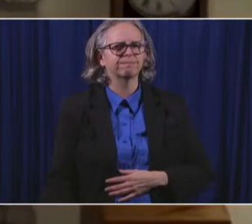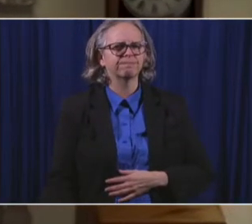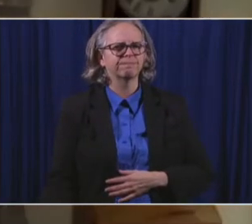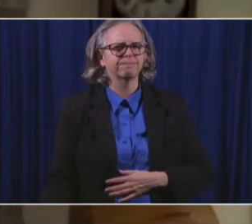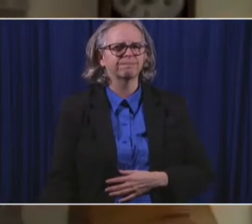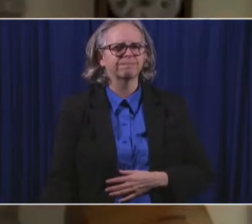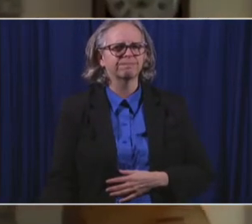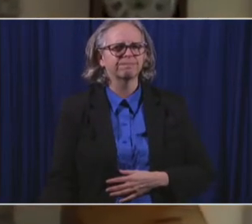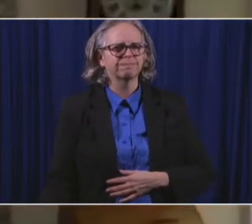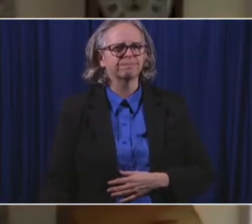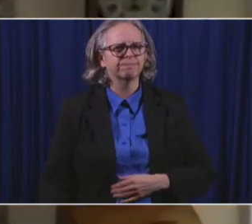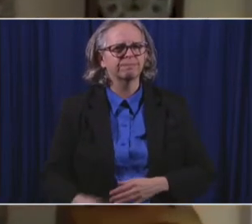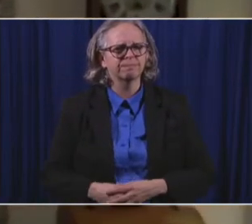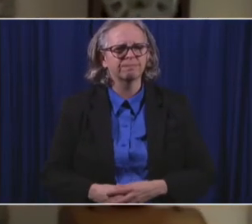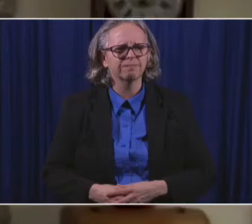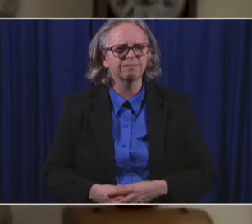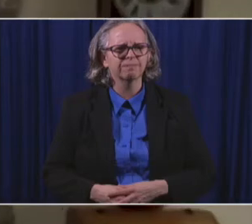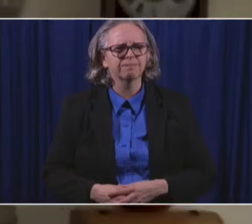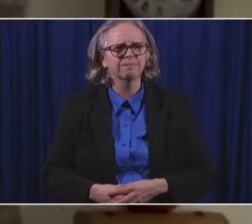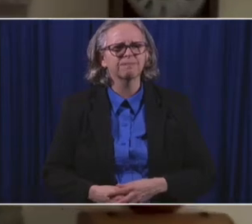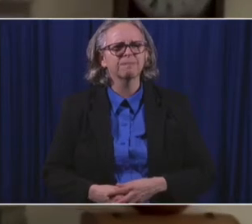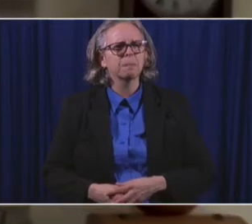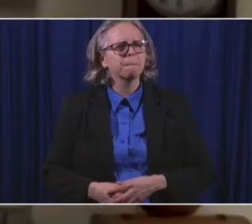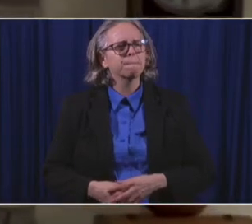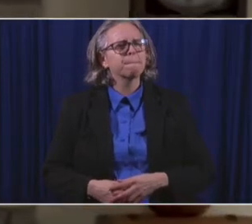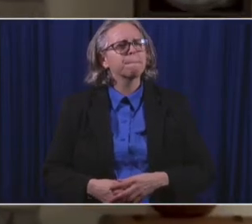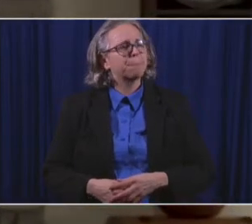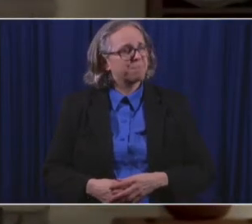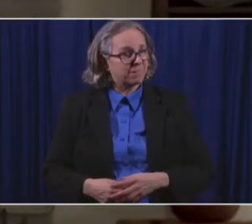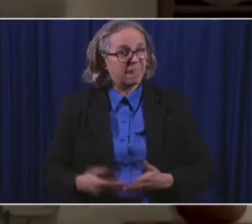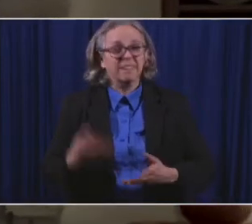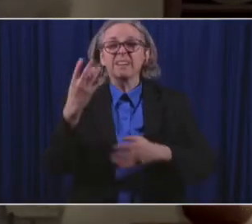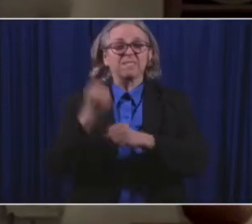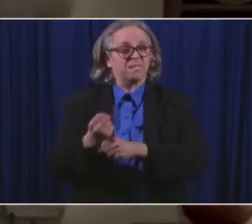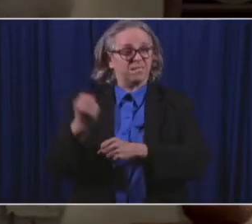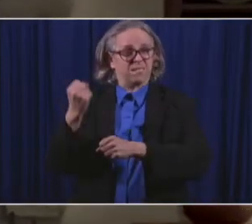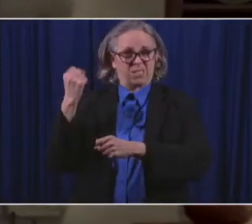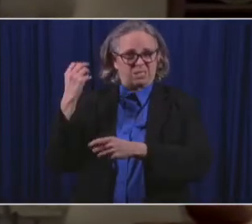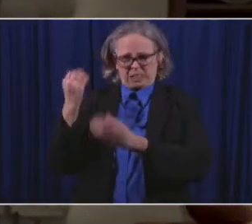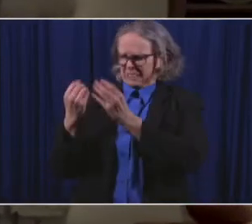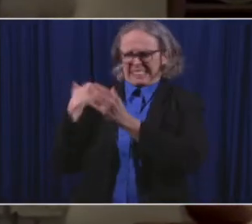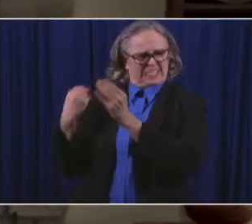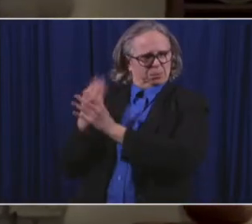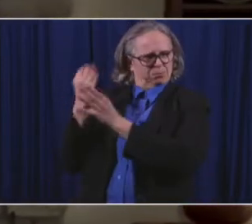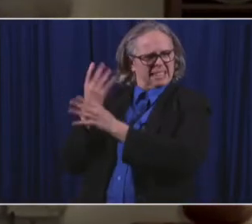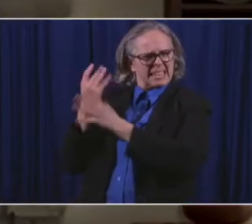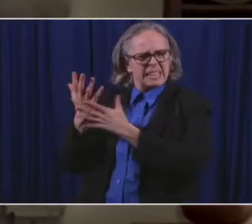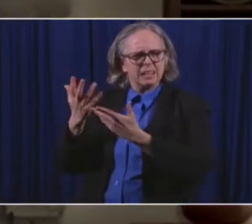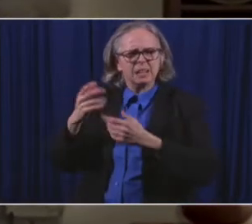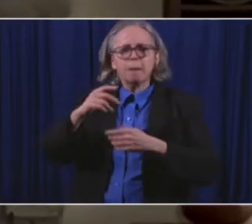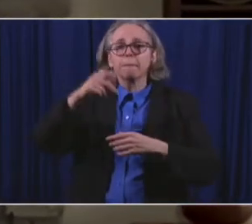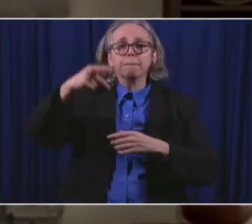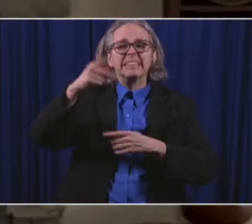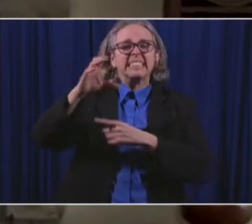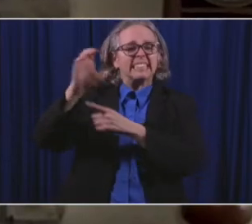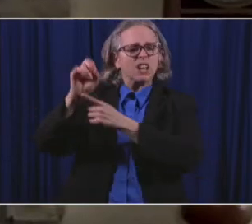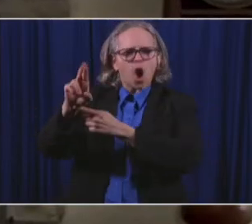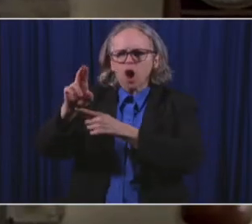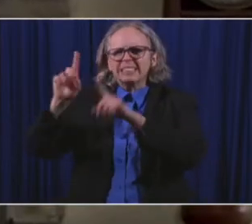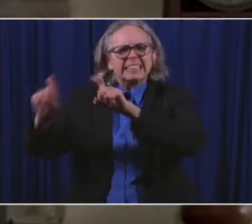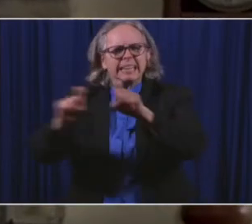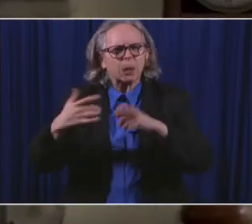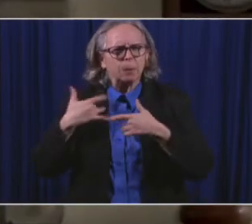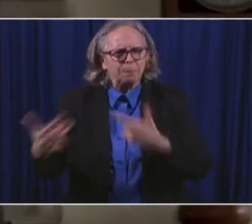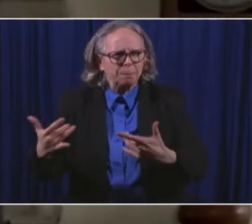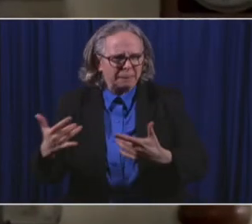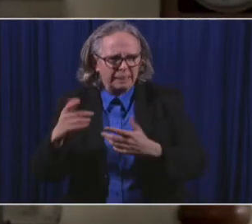limited options for testing. We relied on PCR tests, which are considered the gold standard for tests. In the spring,